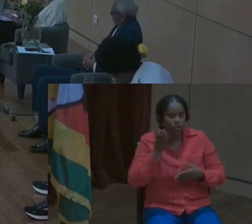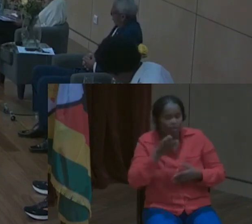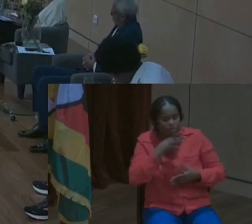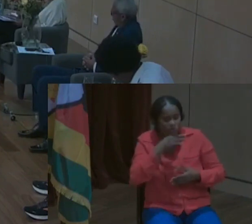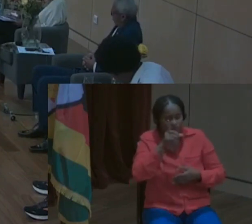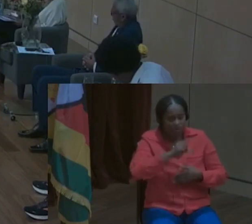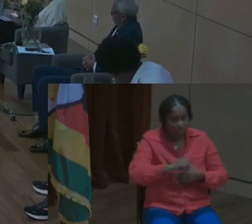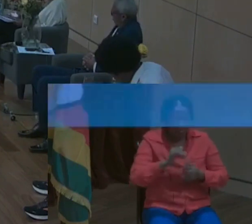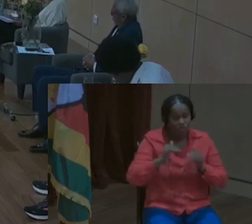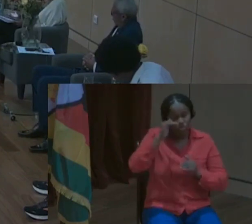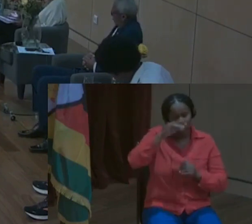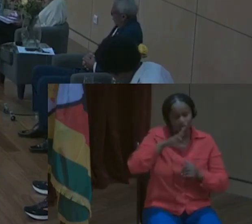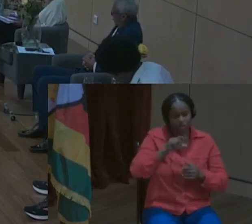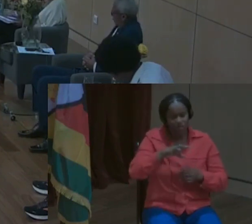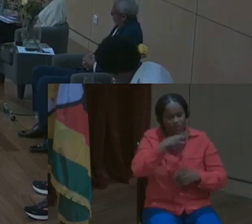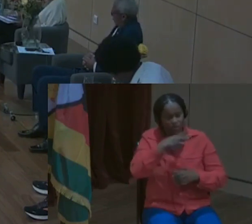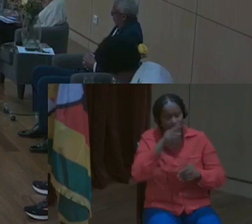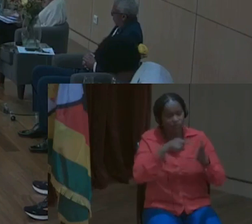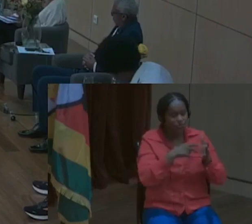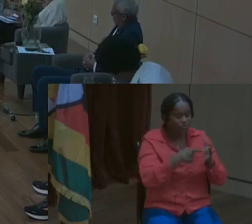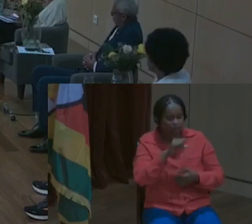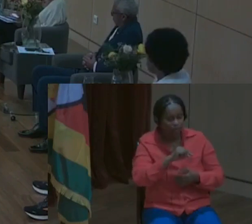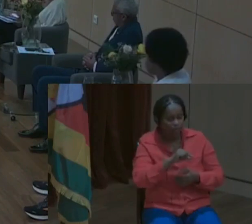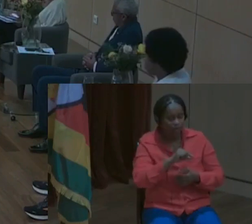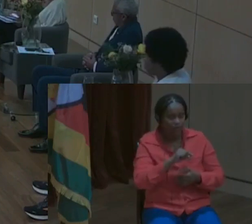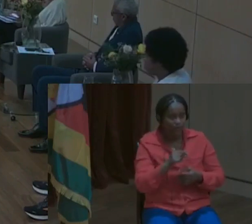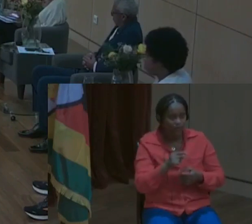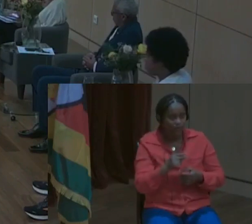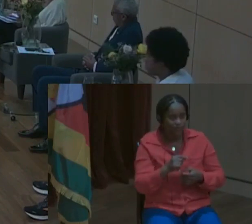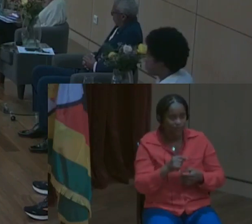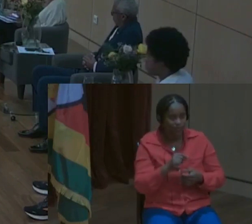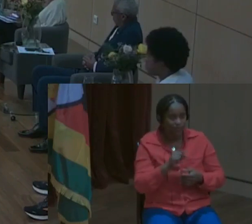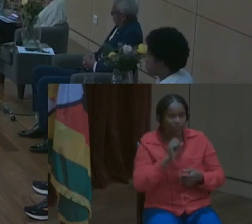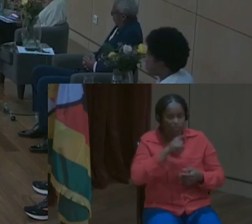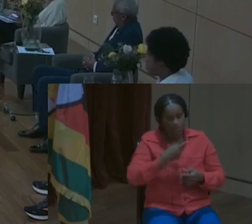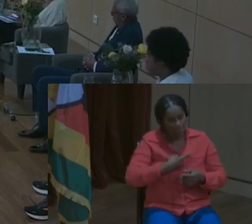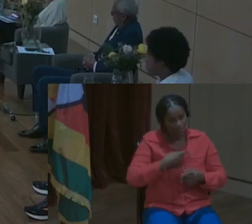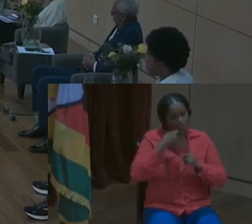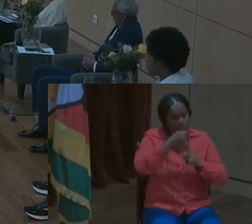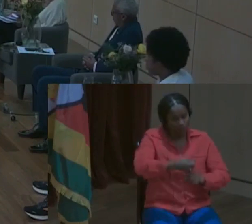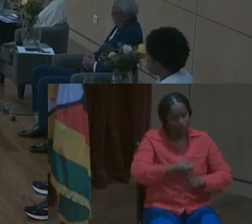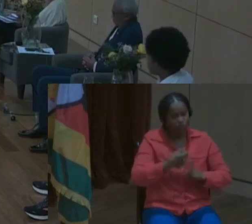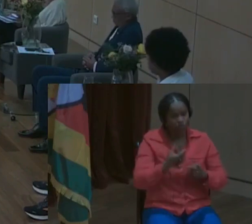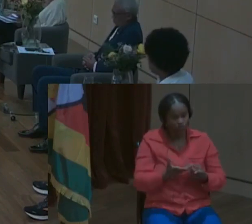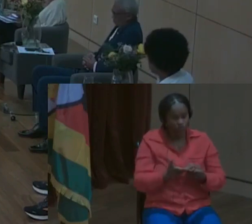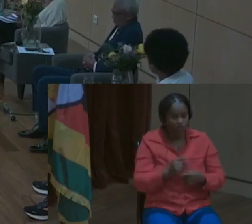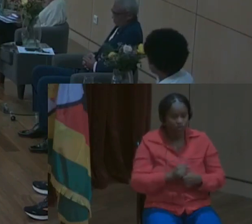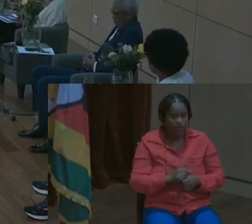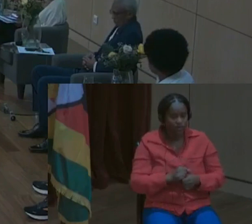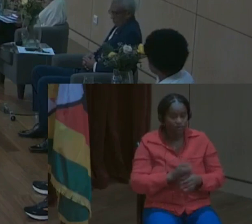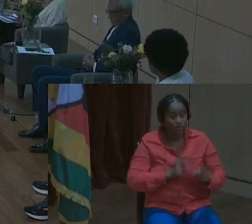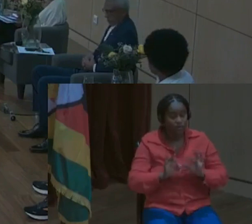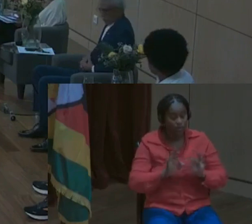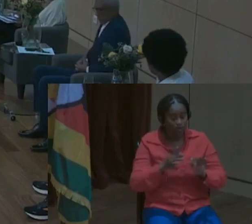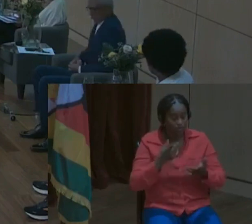that things are still there's still challenges. The next slide, maybe it's me. Yeah, okay, all right. So we still have the highest